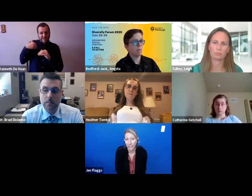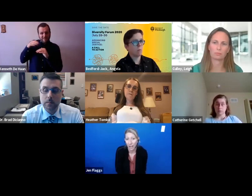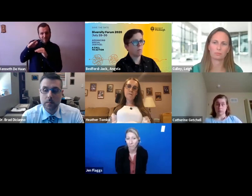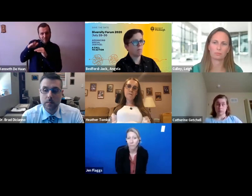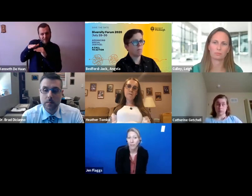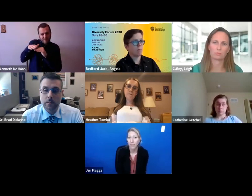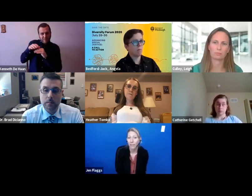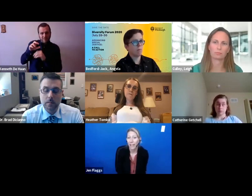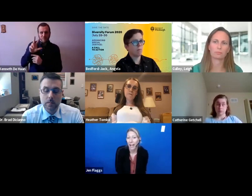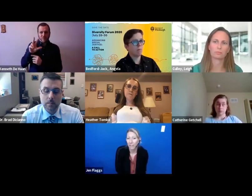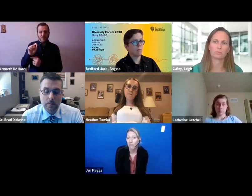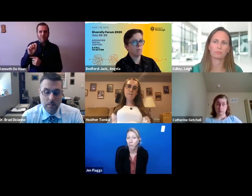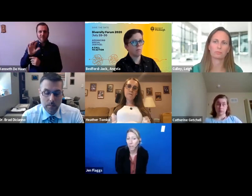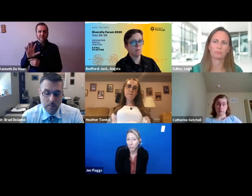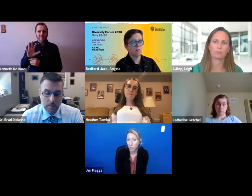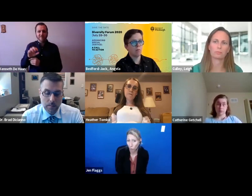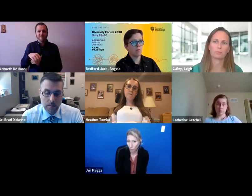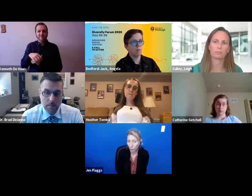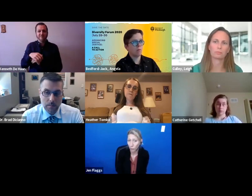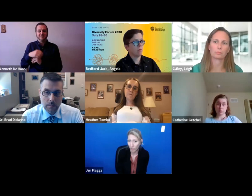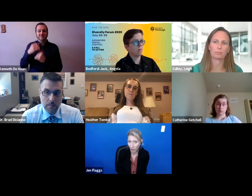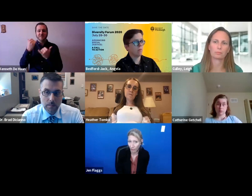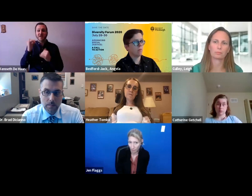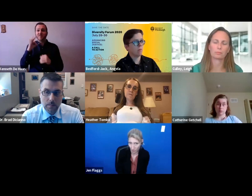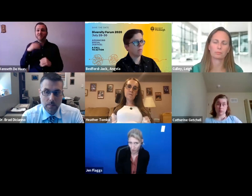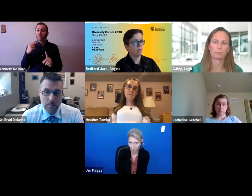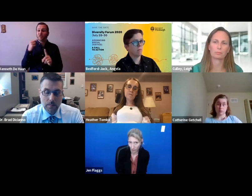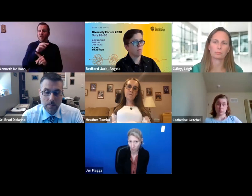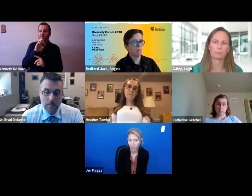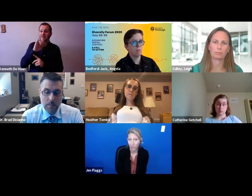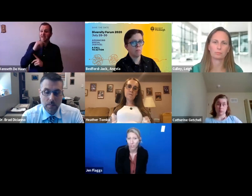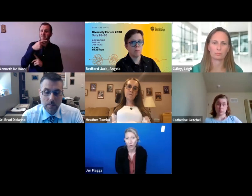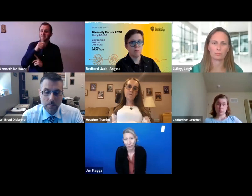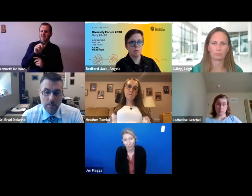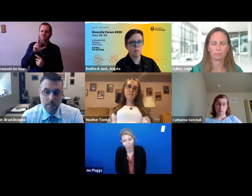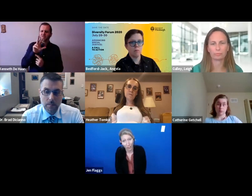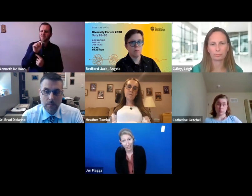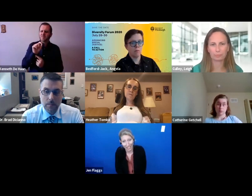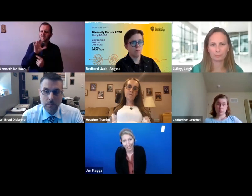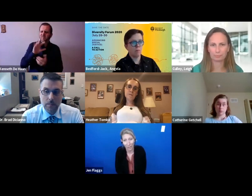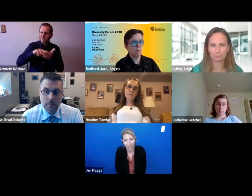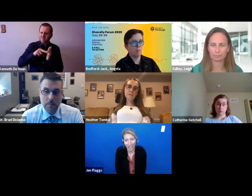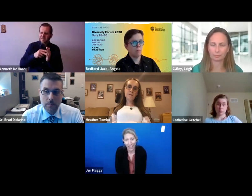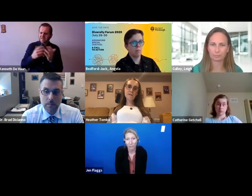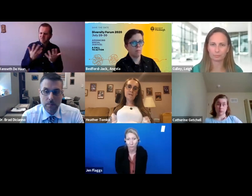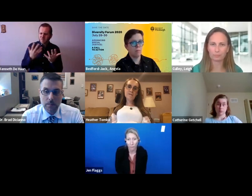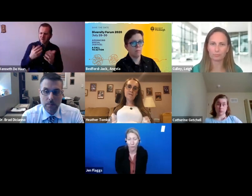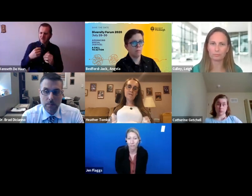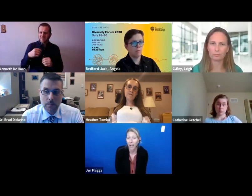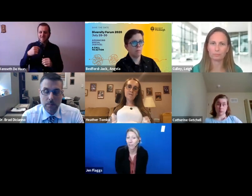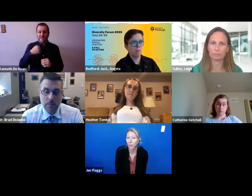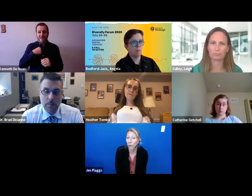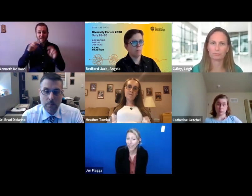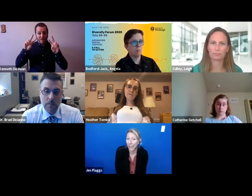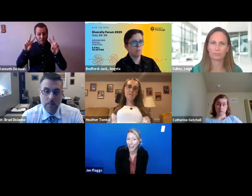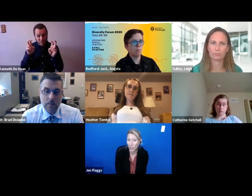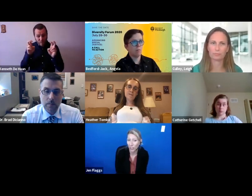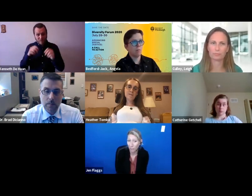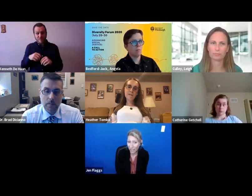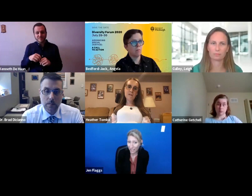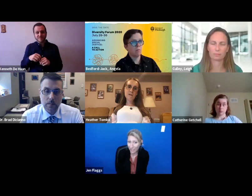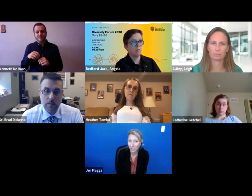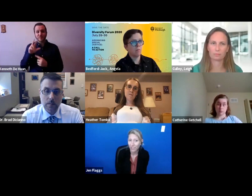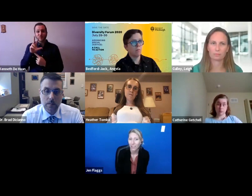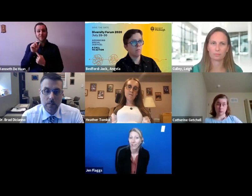that exam, they have to have a minimum score of 3.5 in Pennsylvania. So if I look at the EIPA of 3.5 and what that